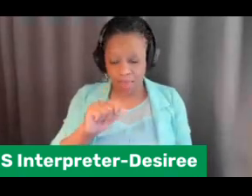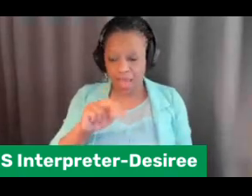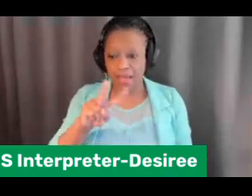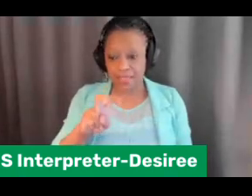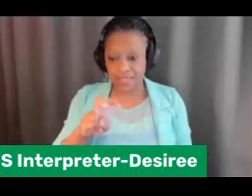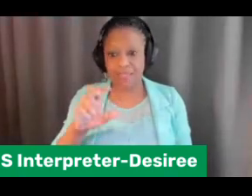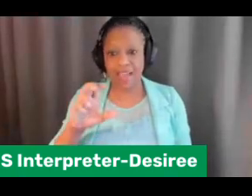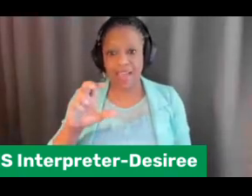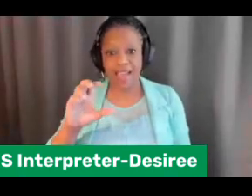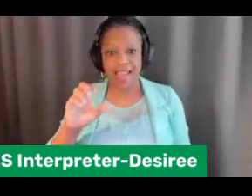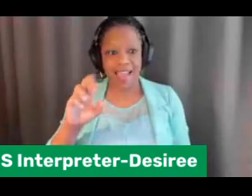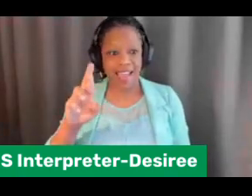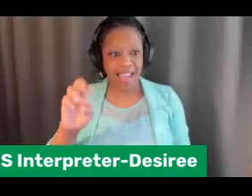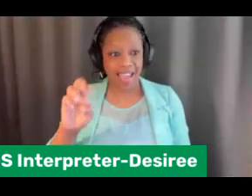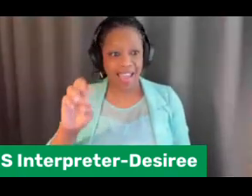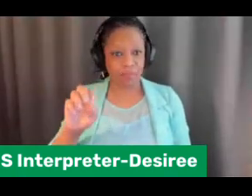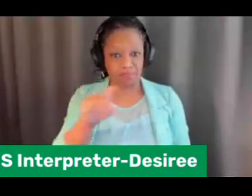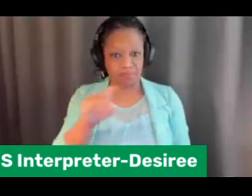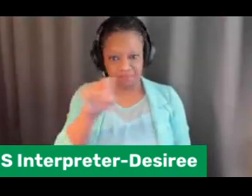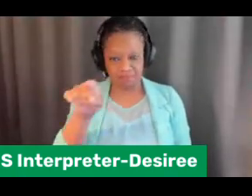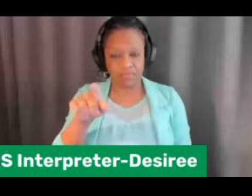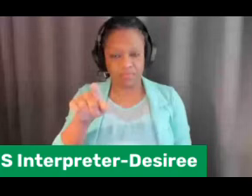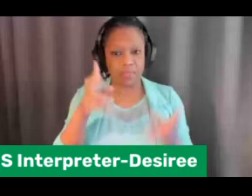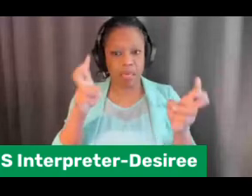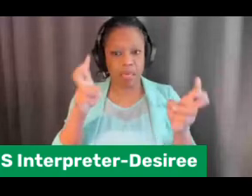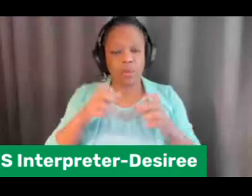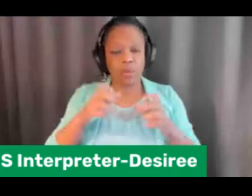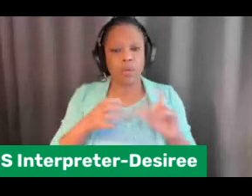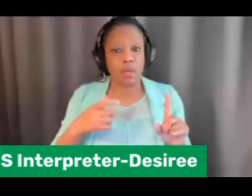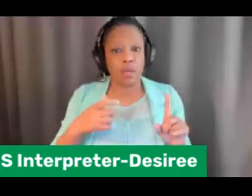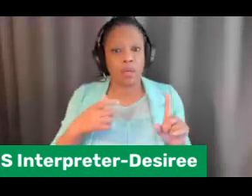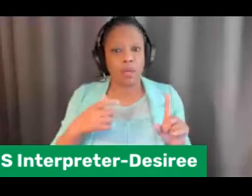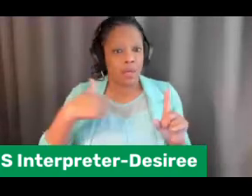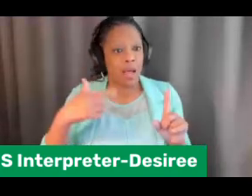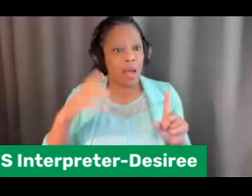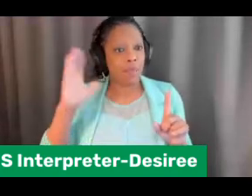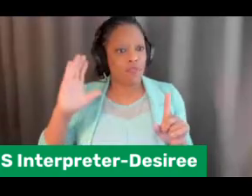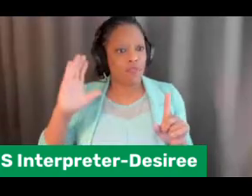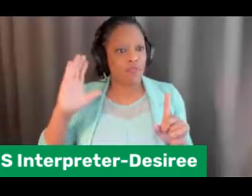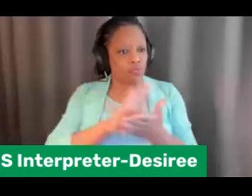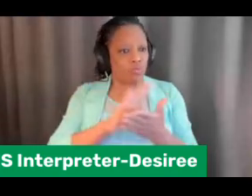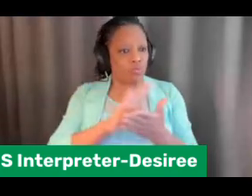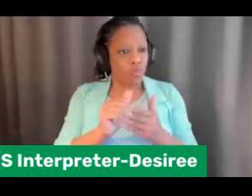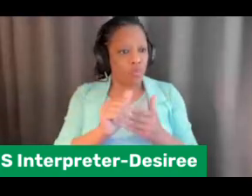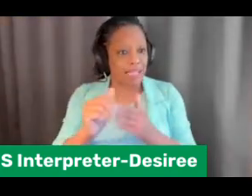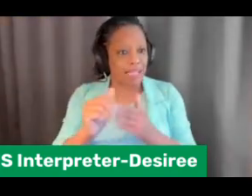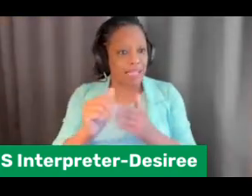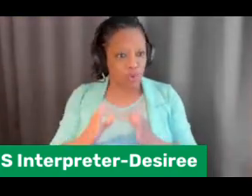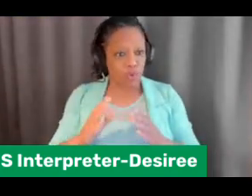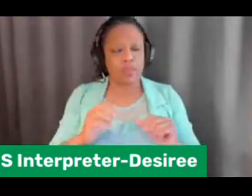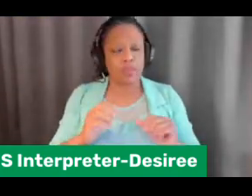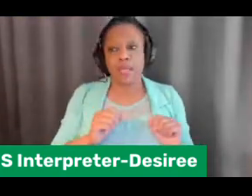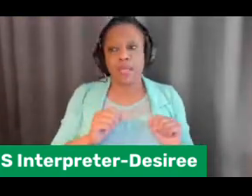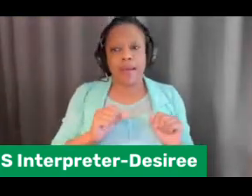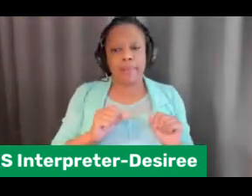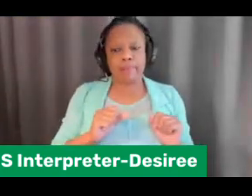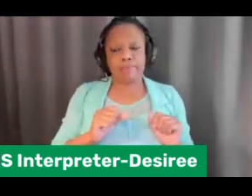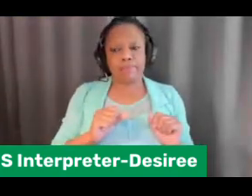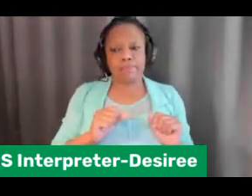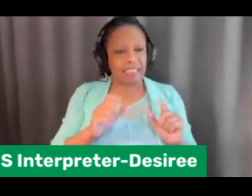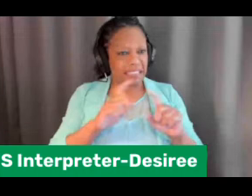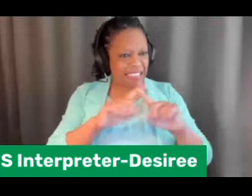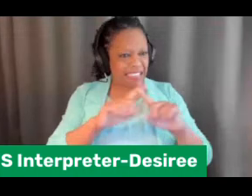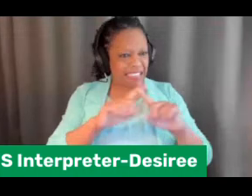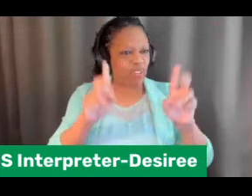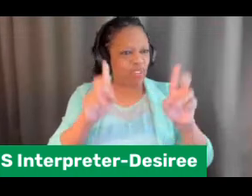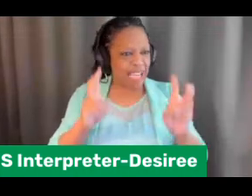teacher. I'm a teacher trainer now. I'm a former school leader before this. In all of those spaces, I've